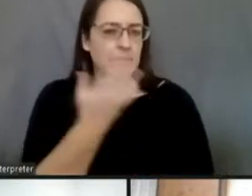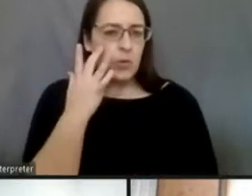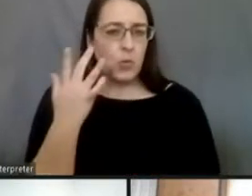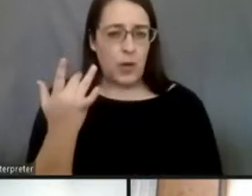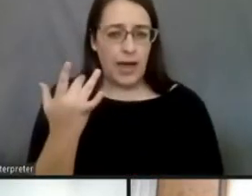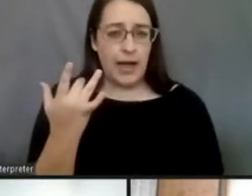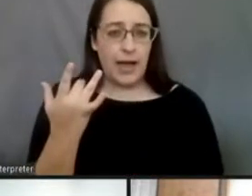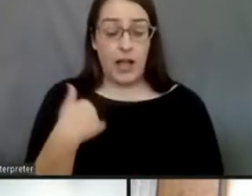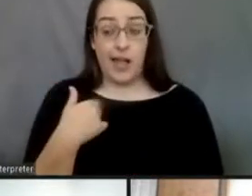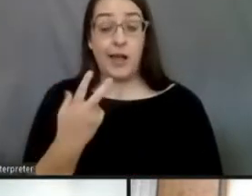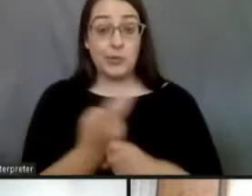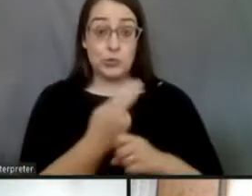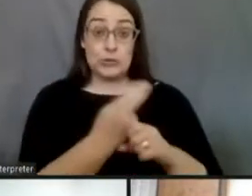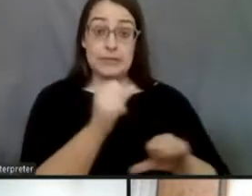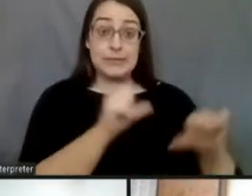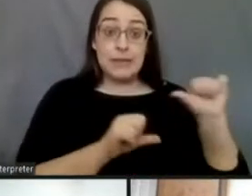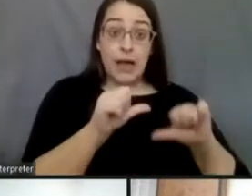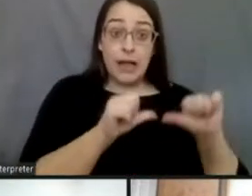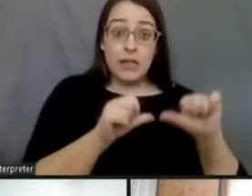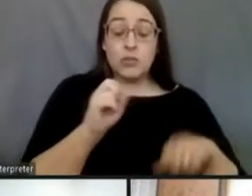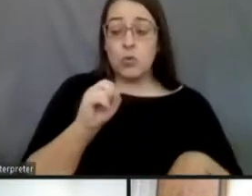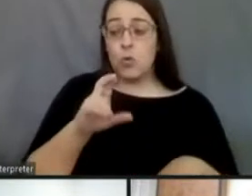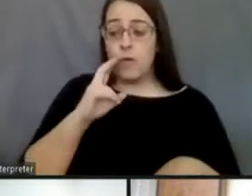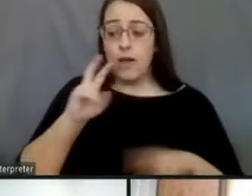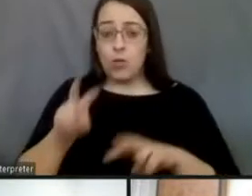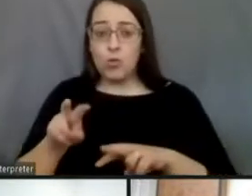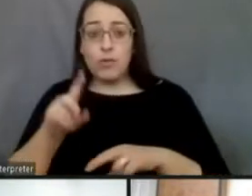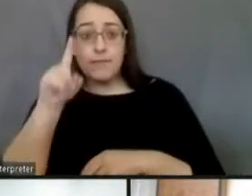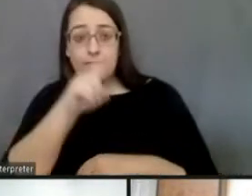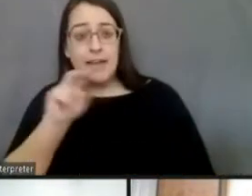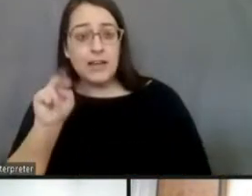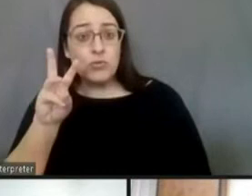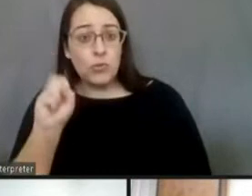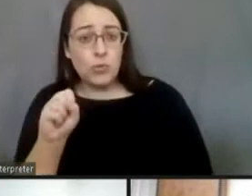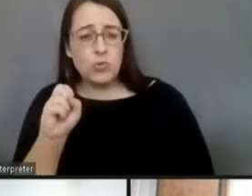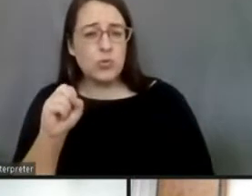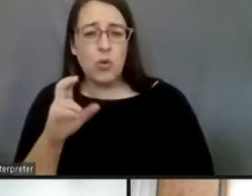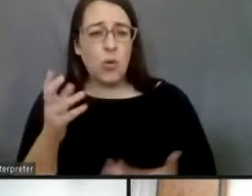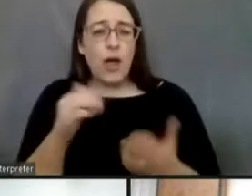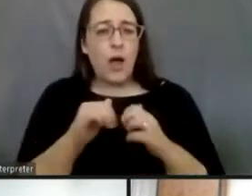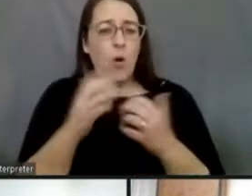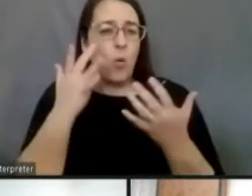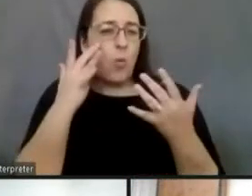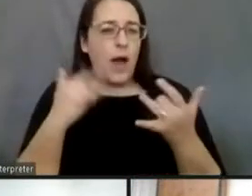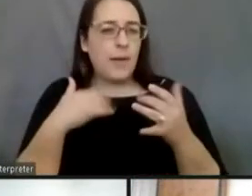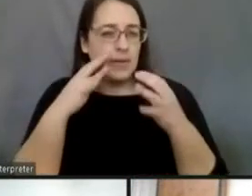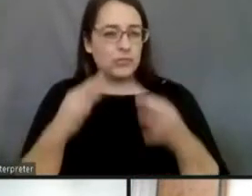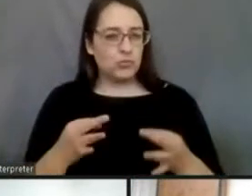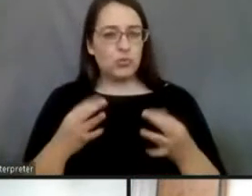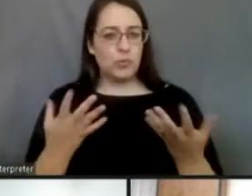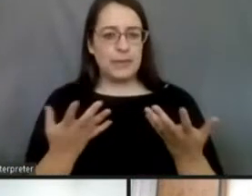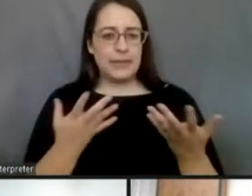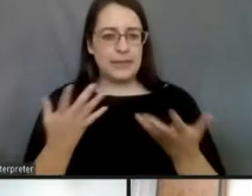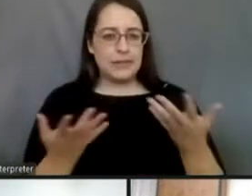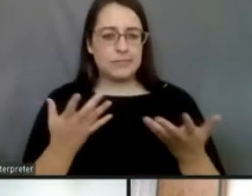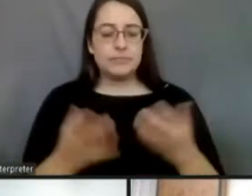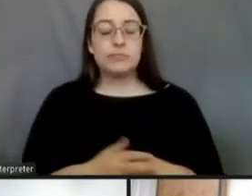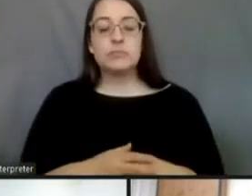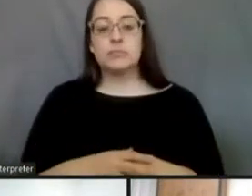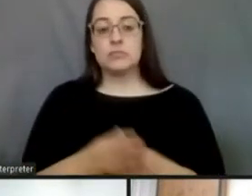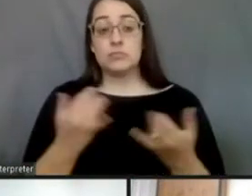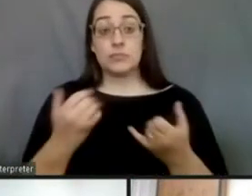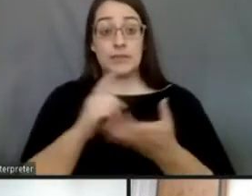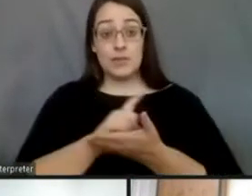use a scientific approach to making that determination. As Dr. Weiss mentioned, the press that came out this week